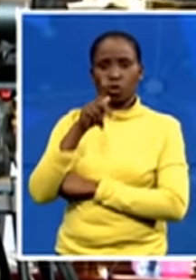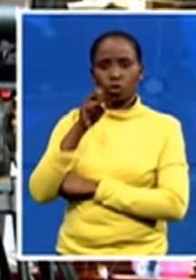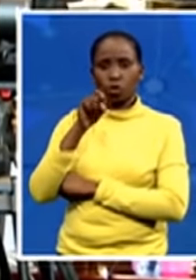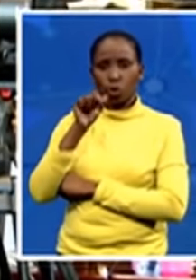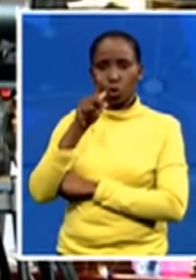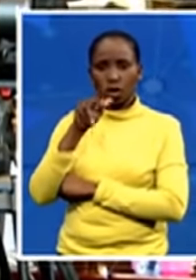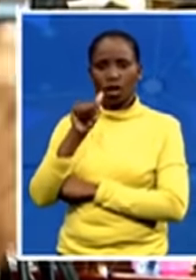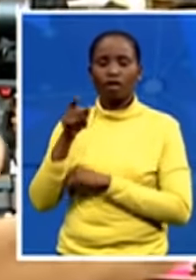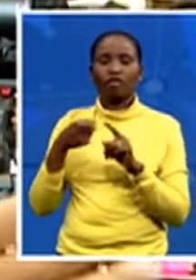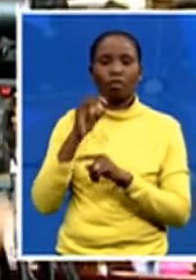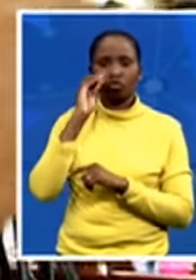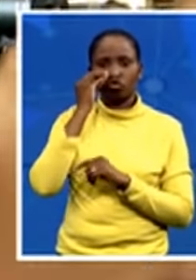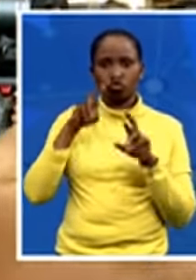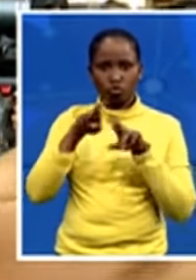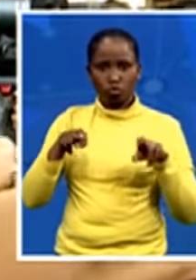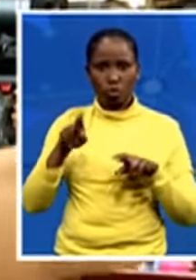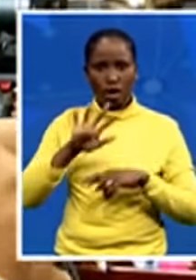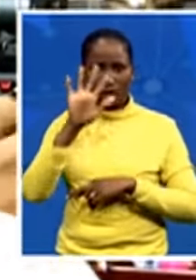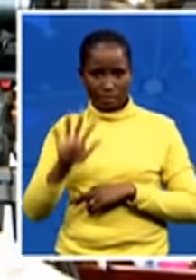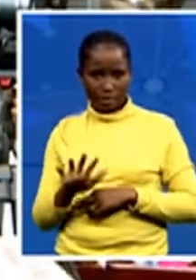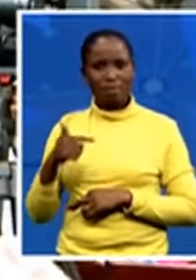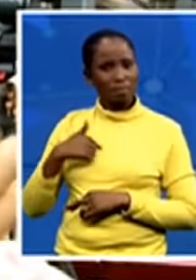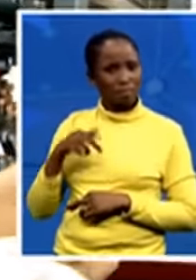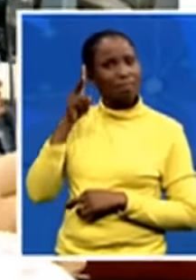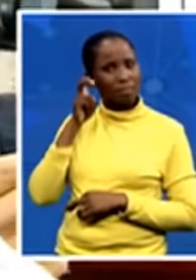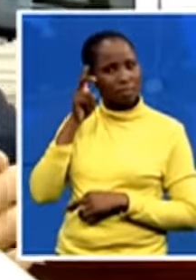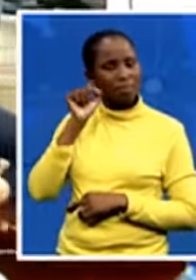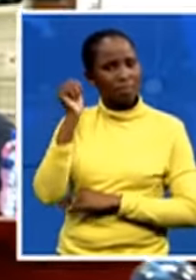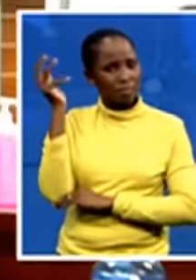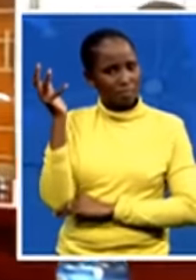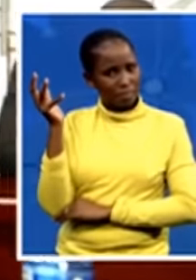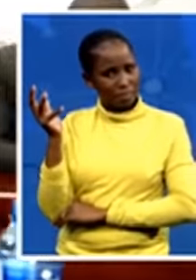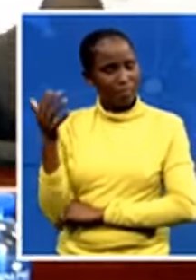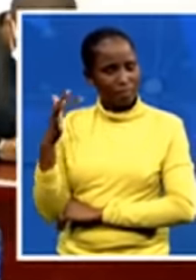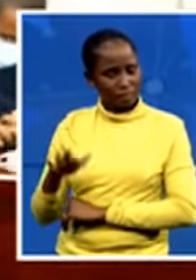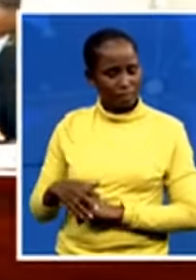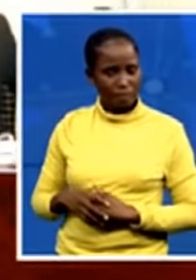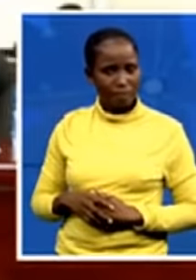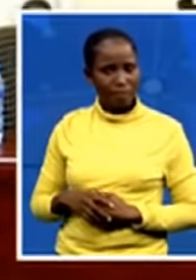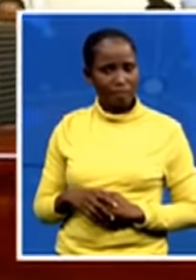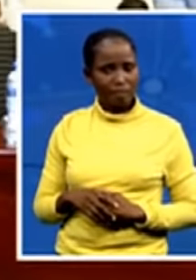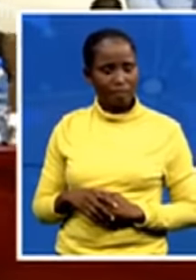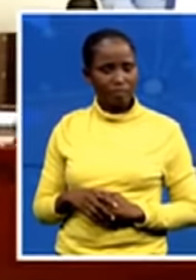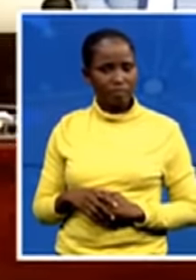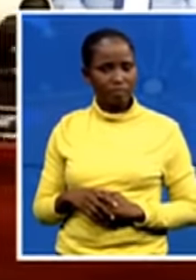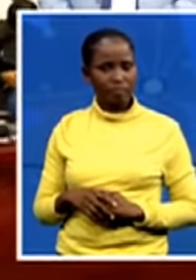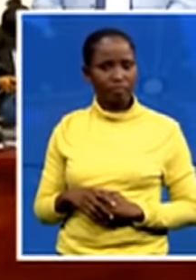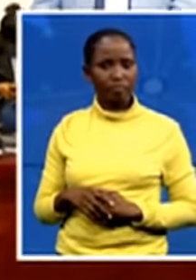you, and frankly, the statement you just read to us, and the picture you painted is that of a collapsed system.